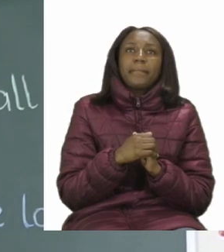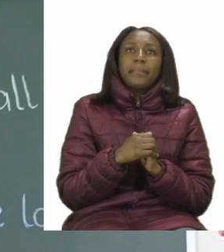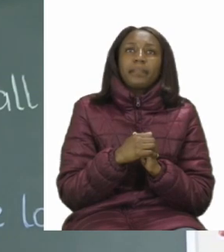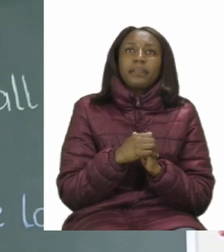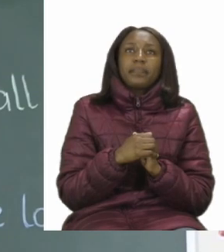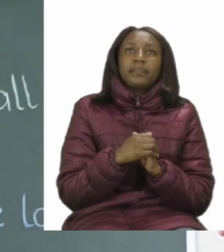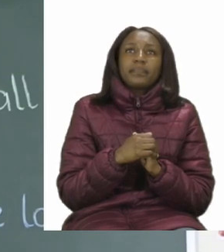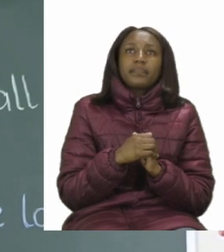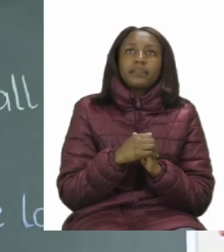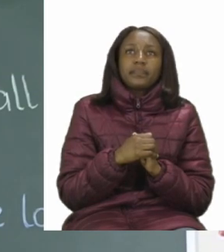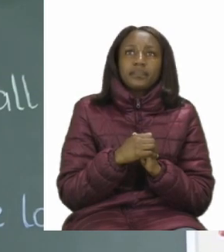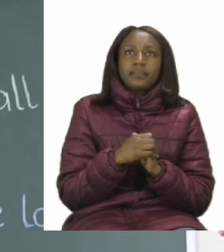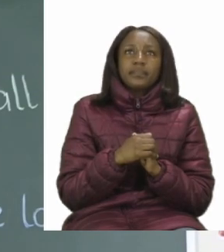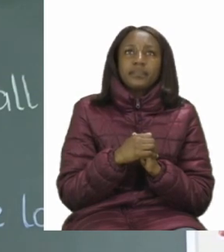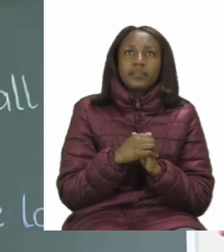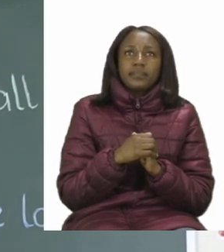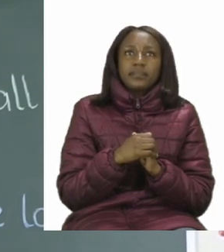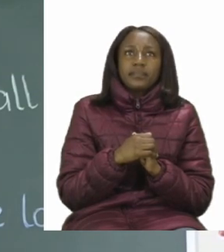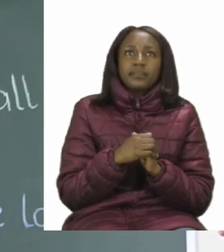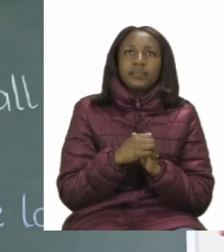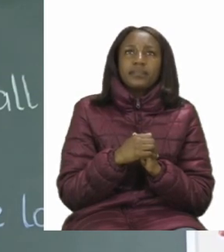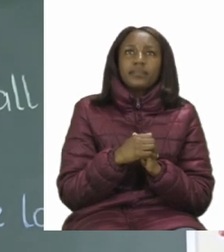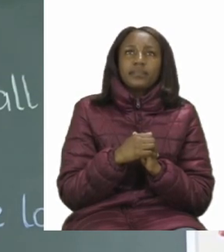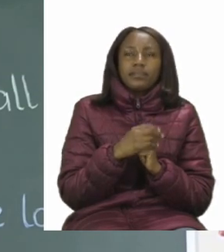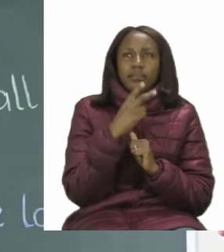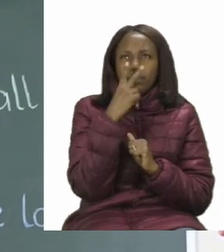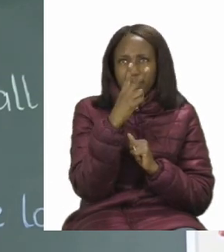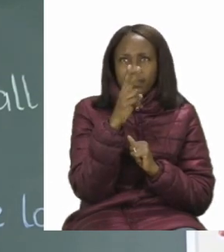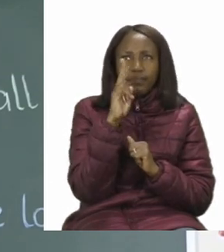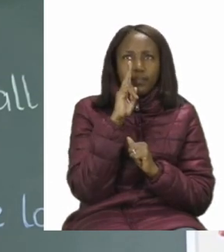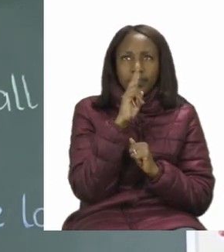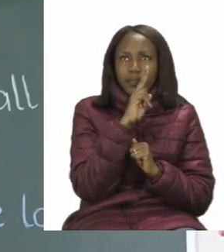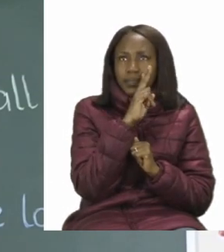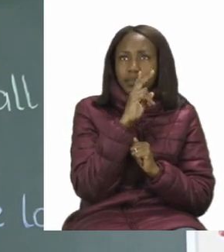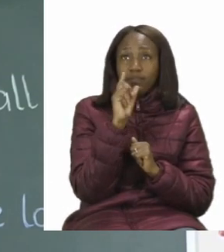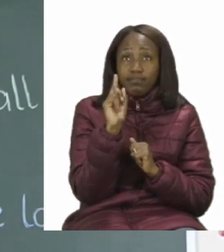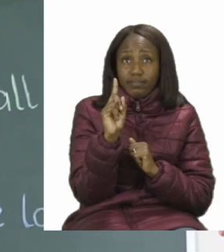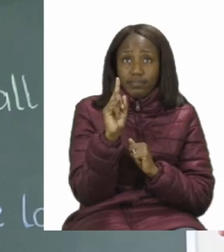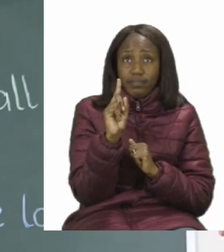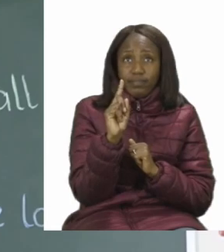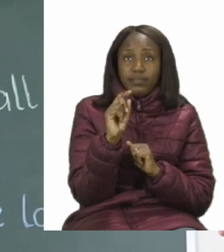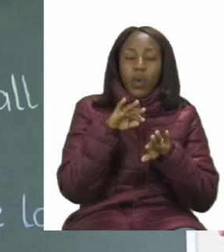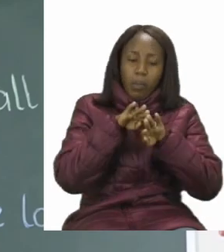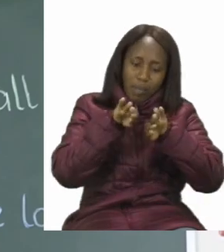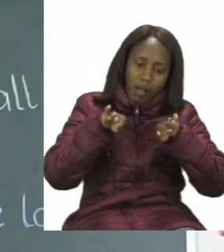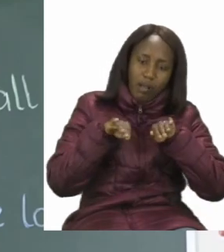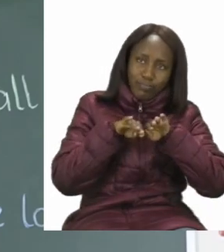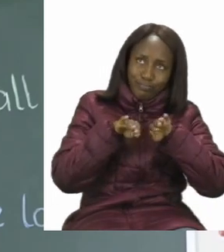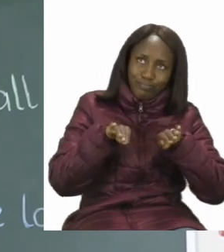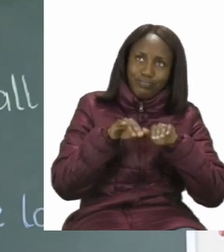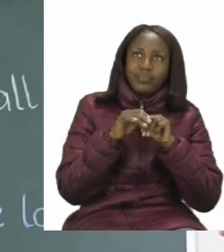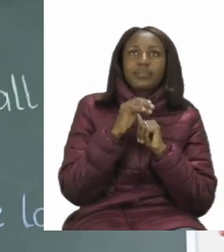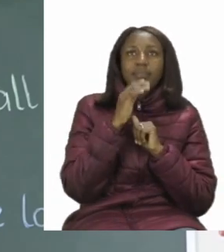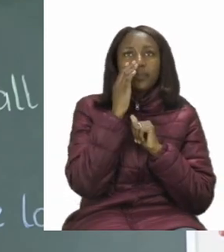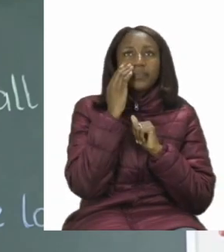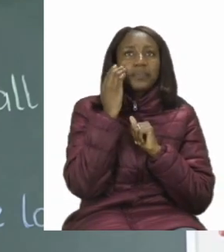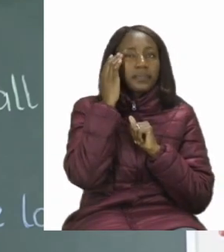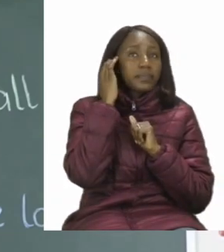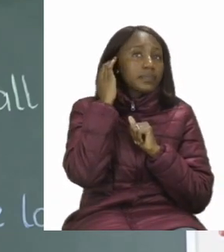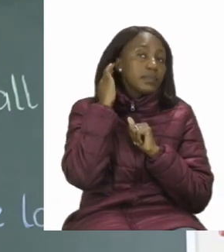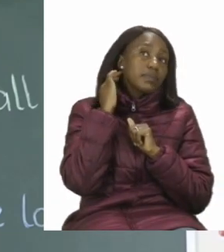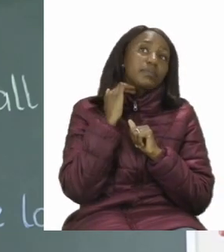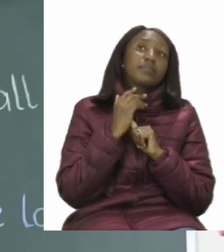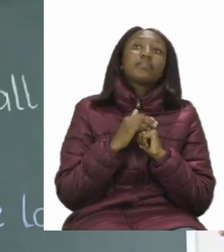you take a look at the sentence, there is only one verb, and that verb is swim. So that is the one that we